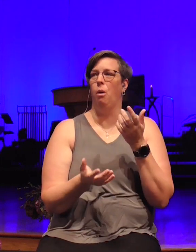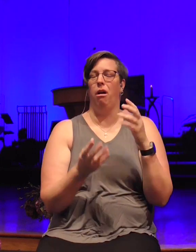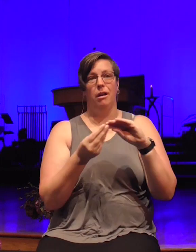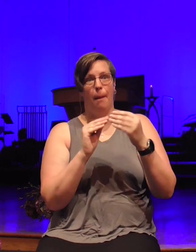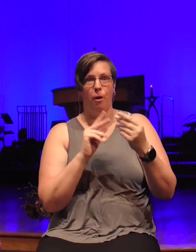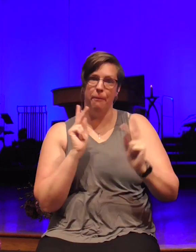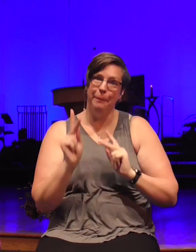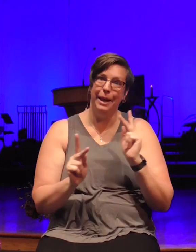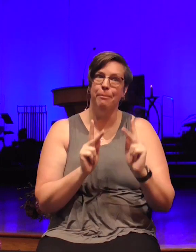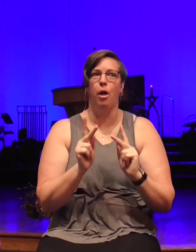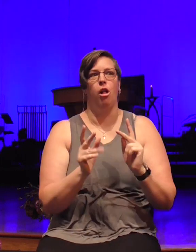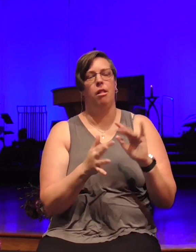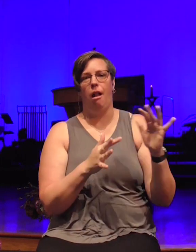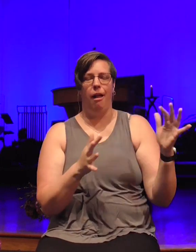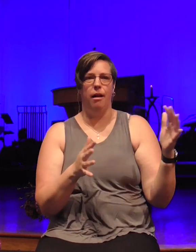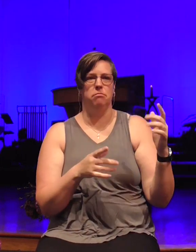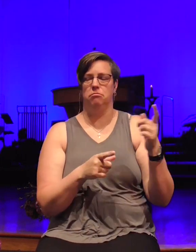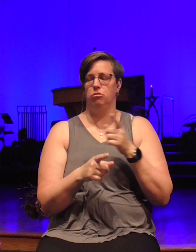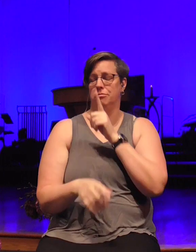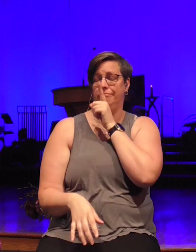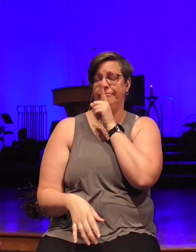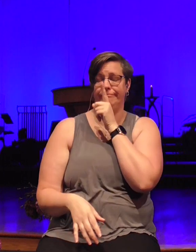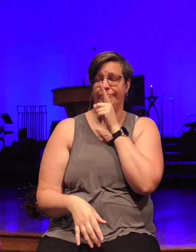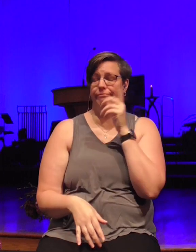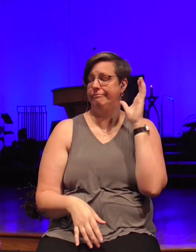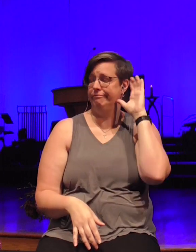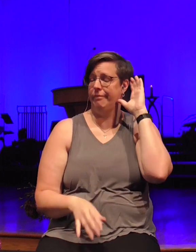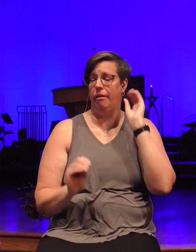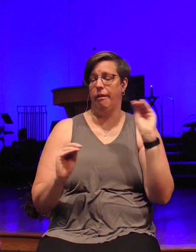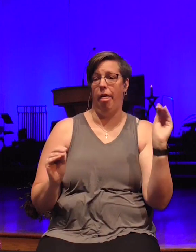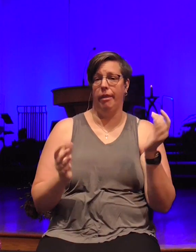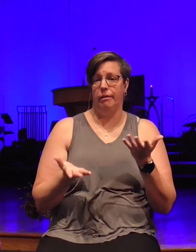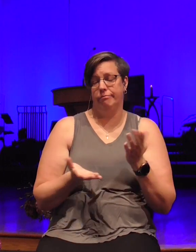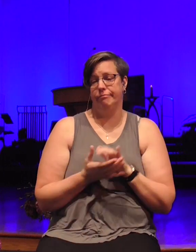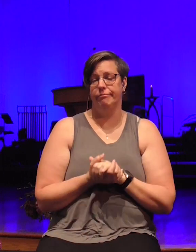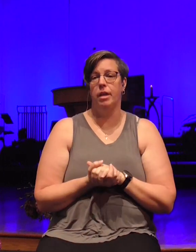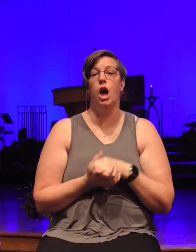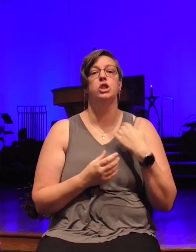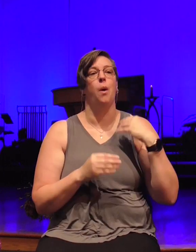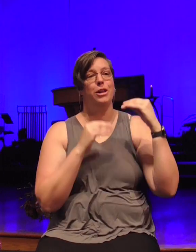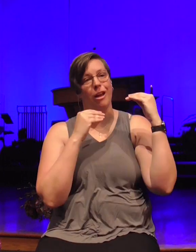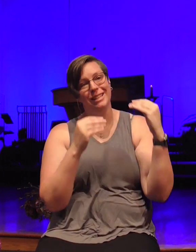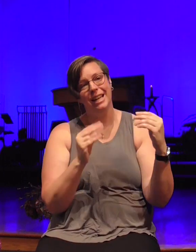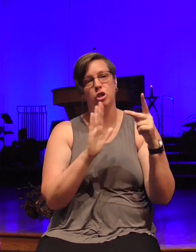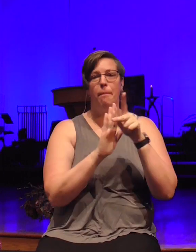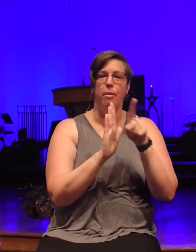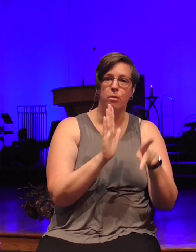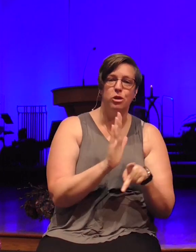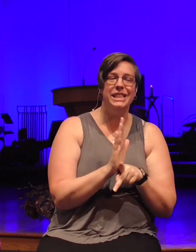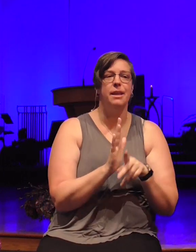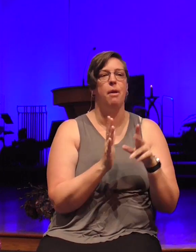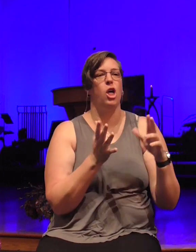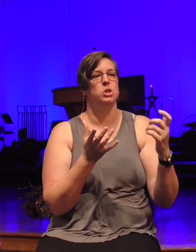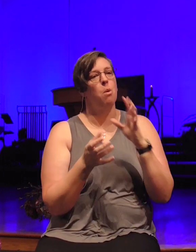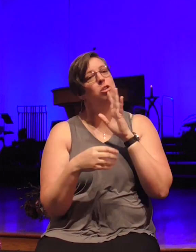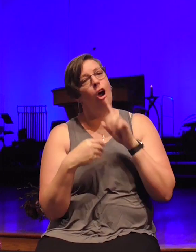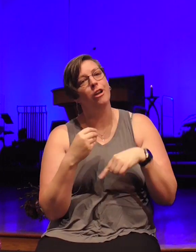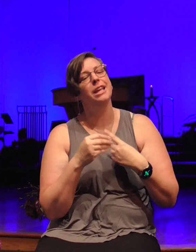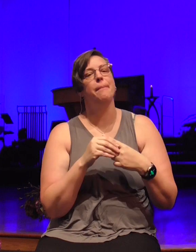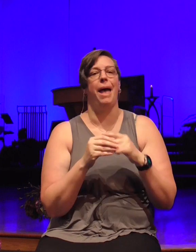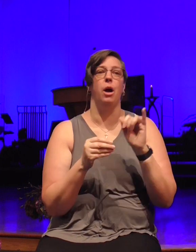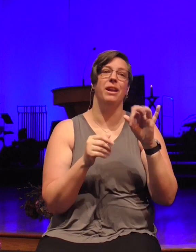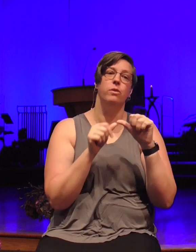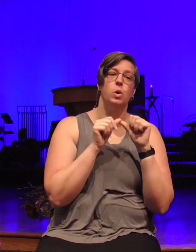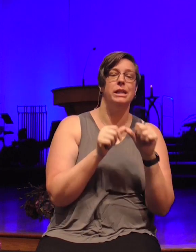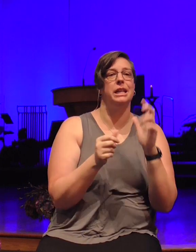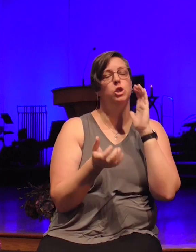of people. And she was having none of it. So then I tried to teach her a little bit about principle and what we're talking about here. And if you